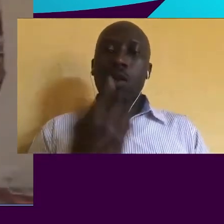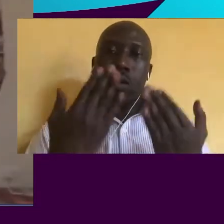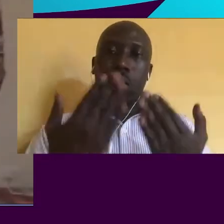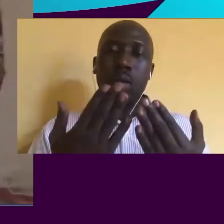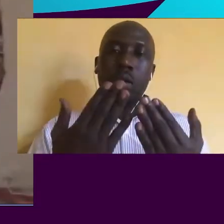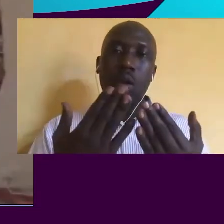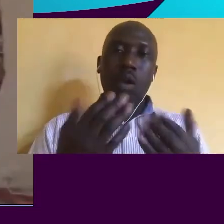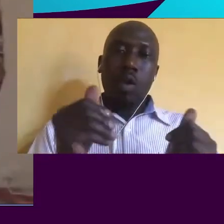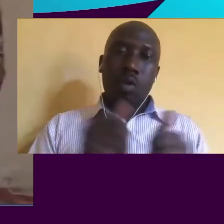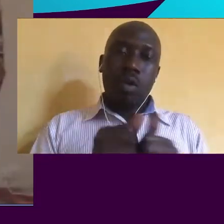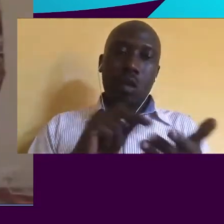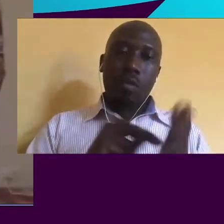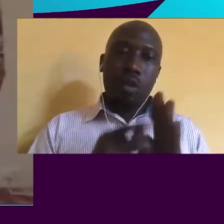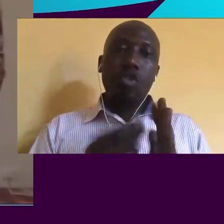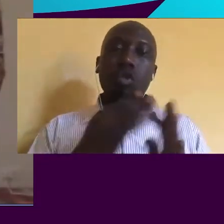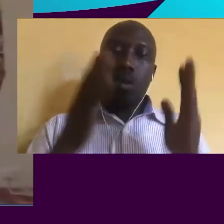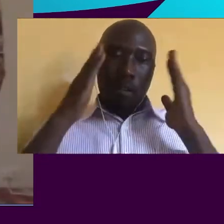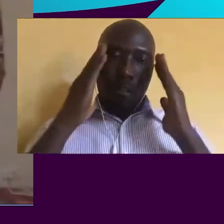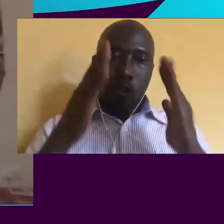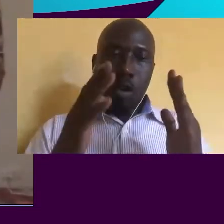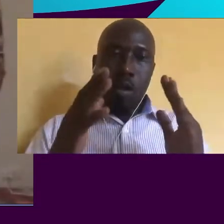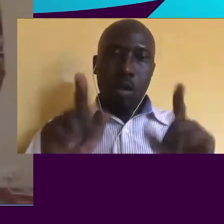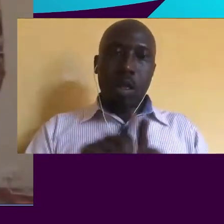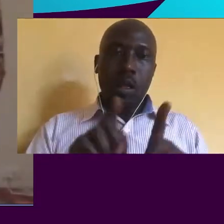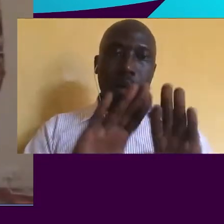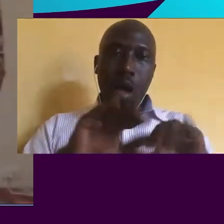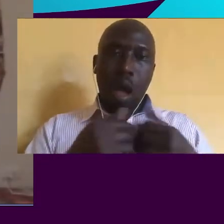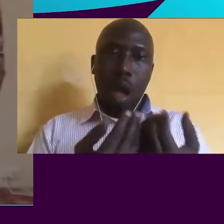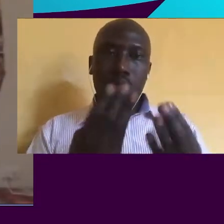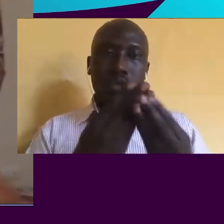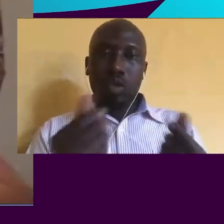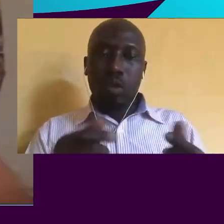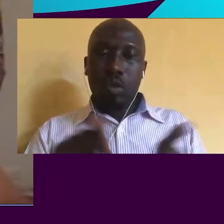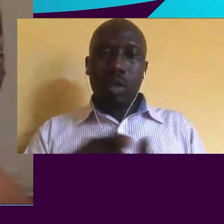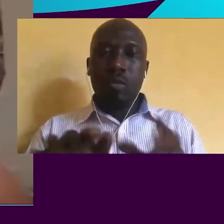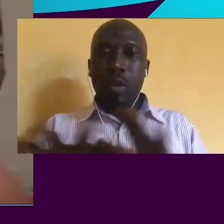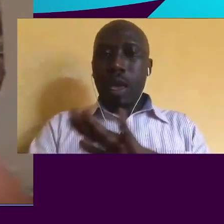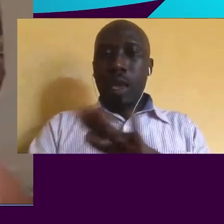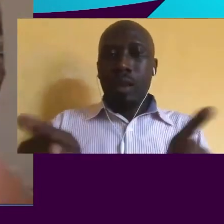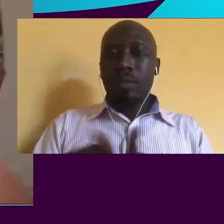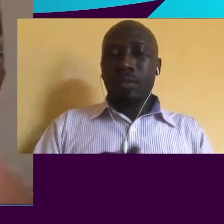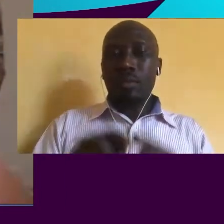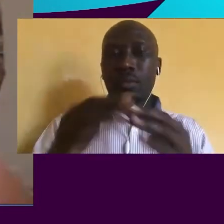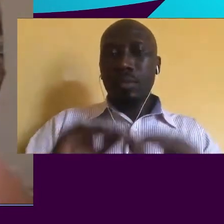want to focus on how can we address those areas too. So